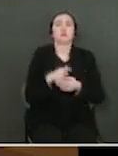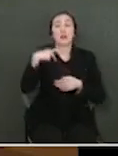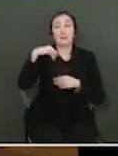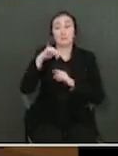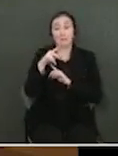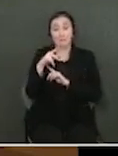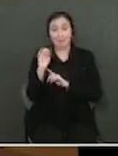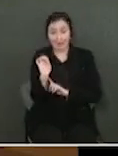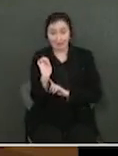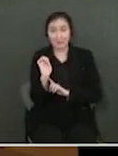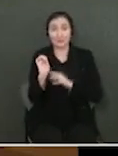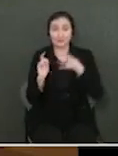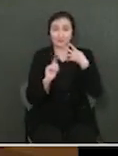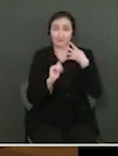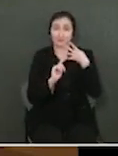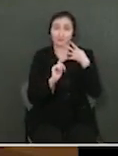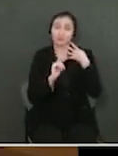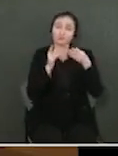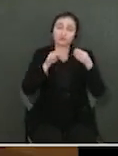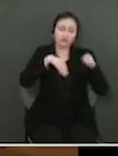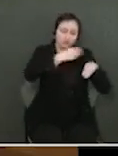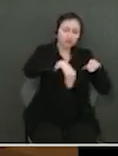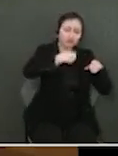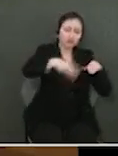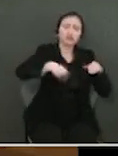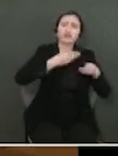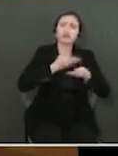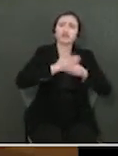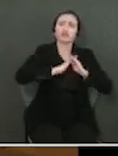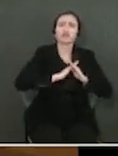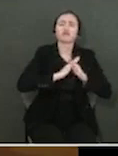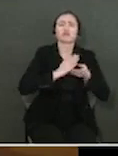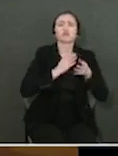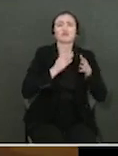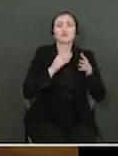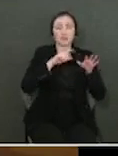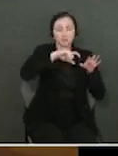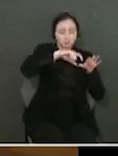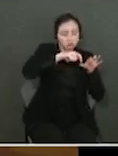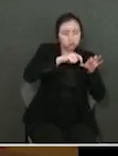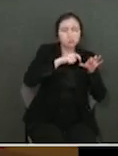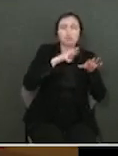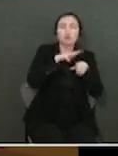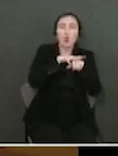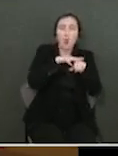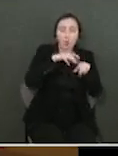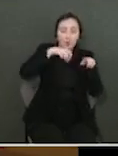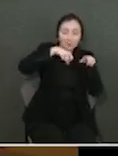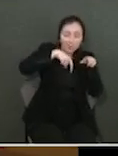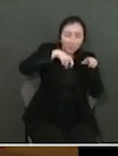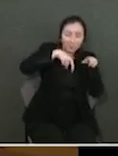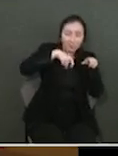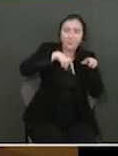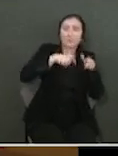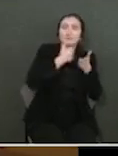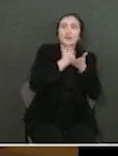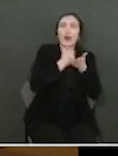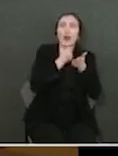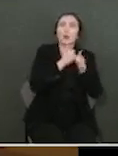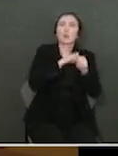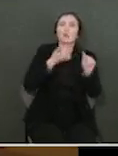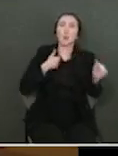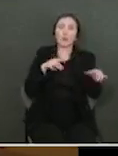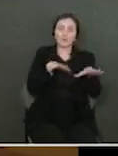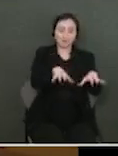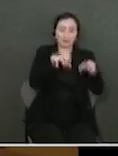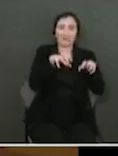cover outdoor pipes and allow faucets to slowly drip to prevent them from freezing. You can learn more about